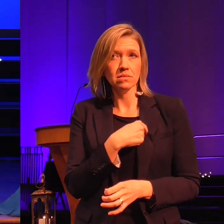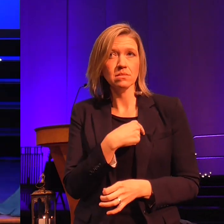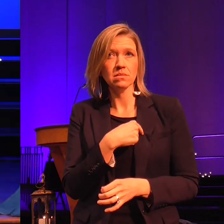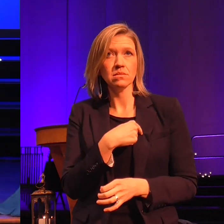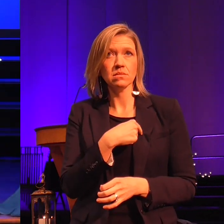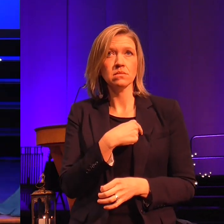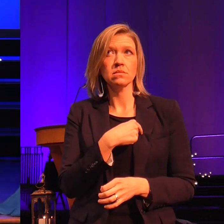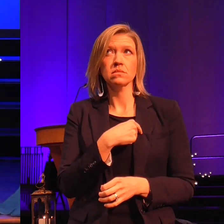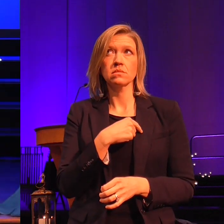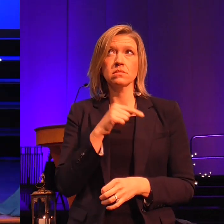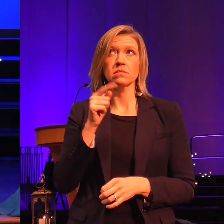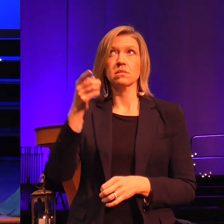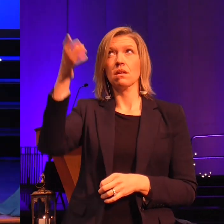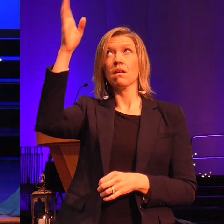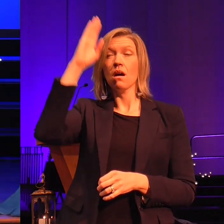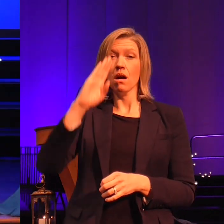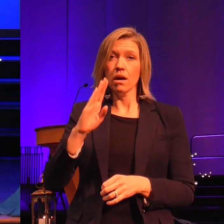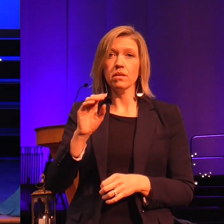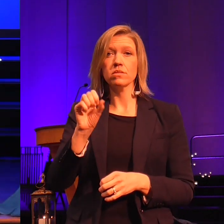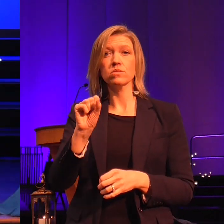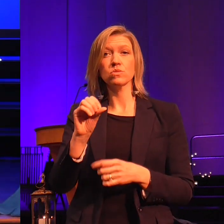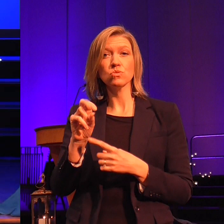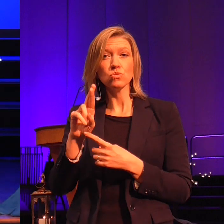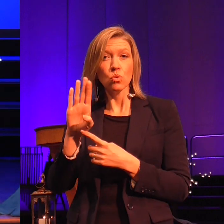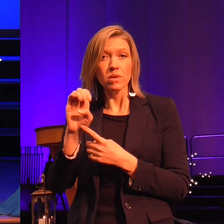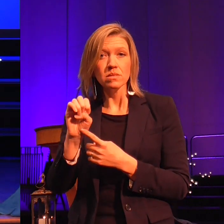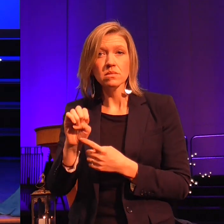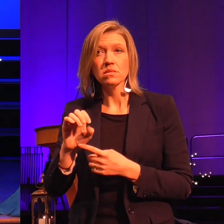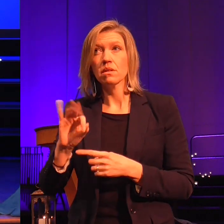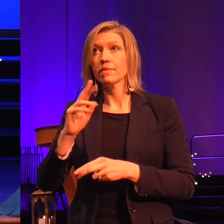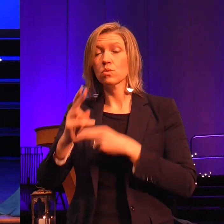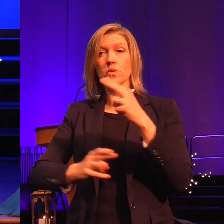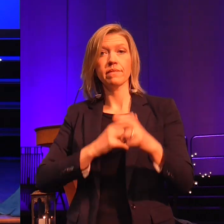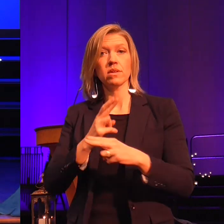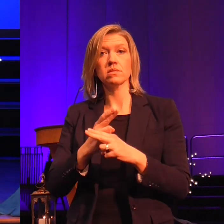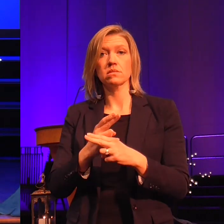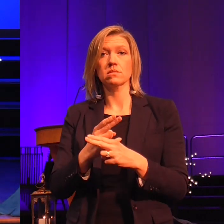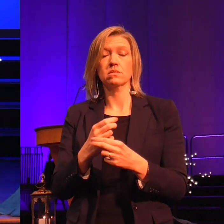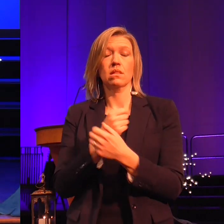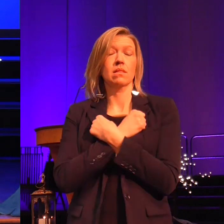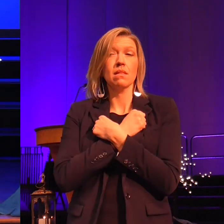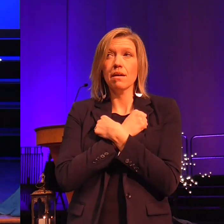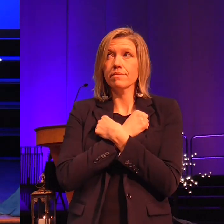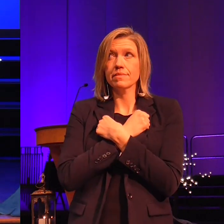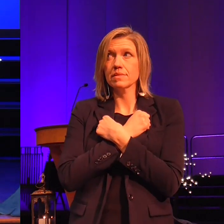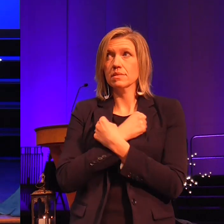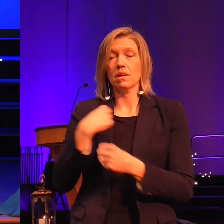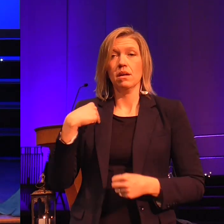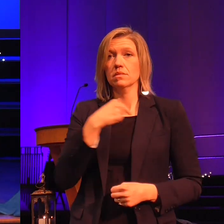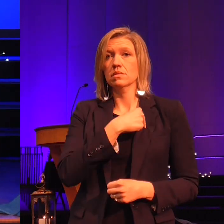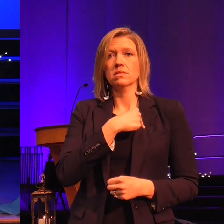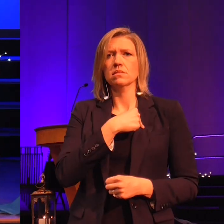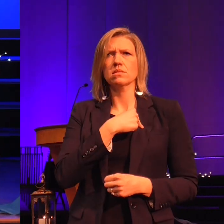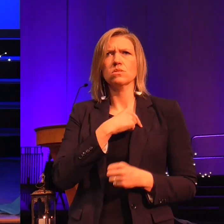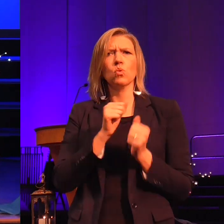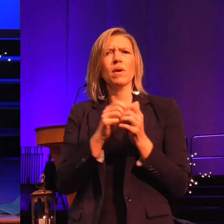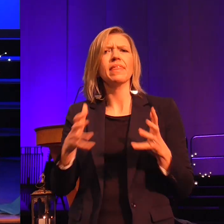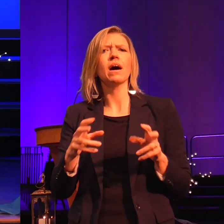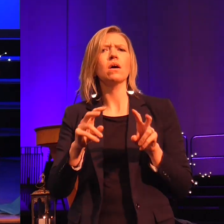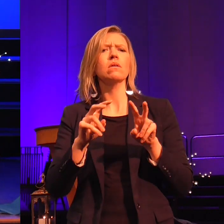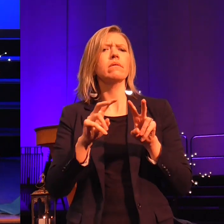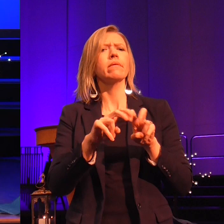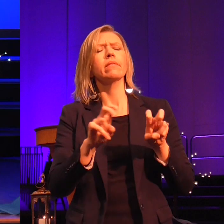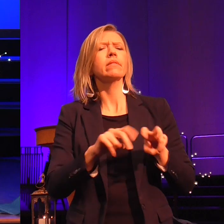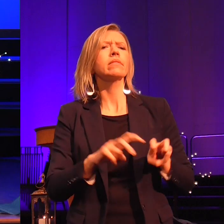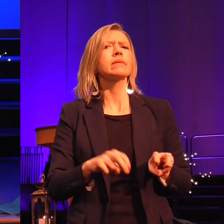That God, the source of this universe, loves us without inquiring whether or not we